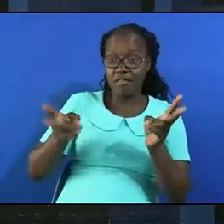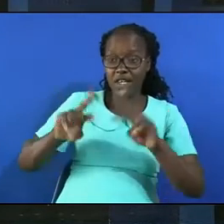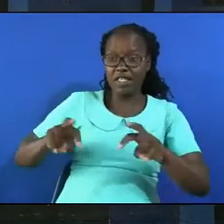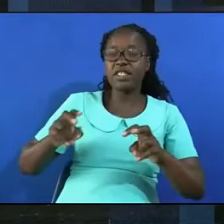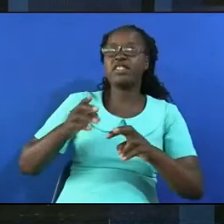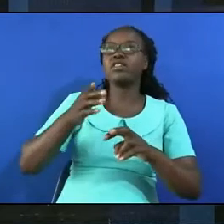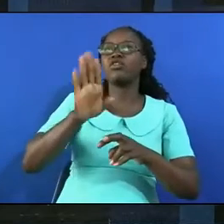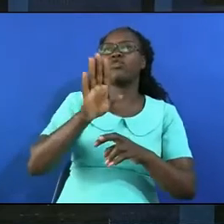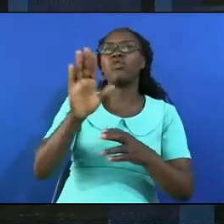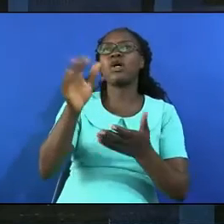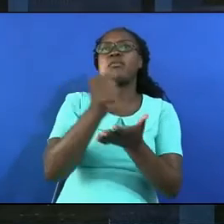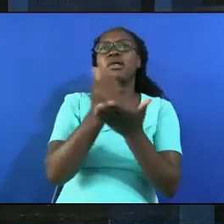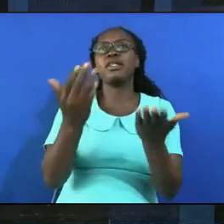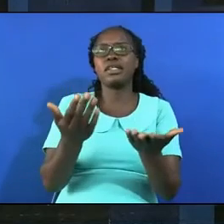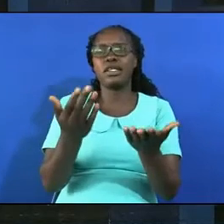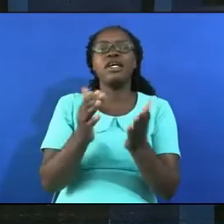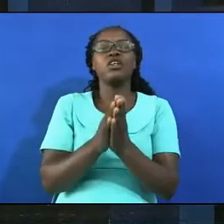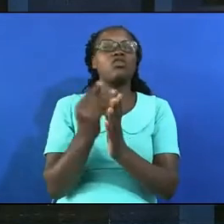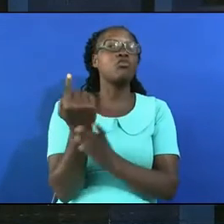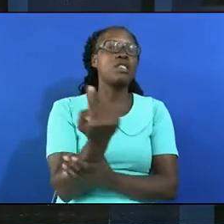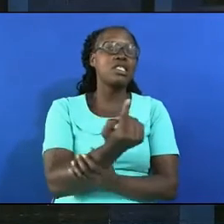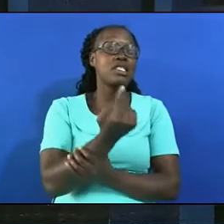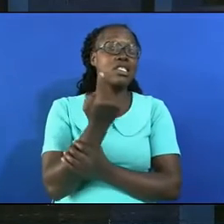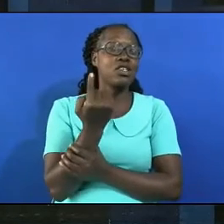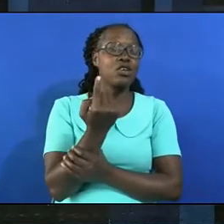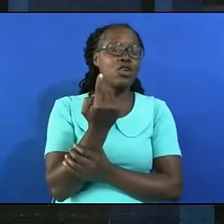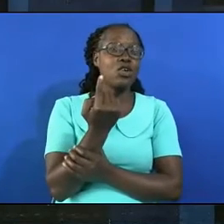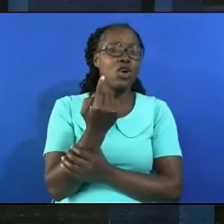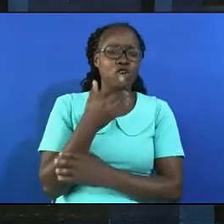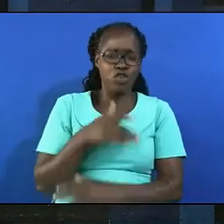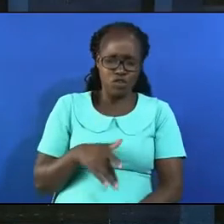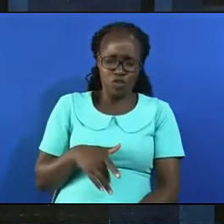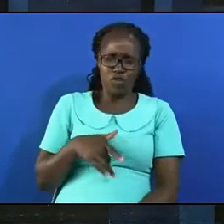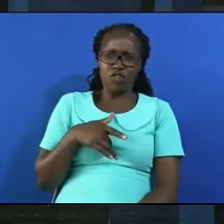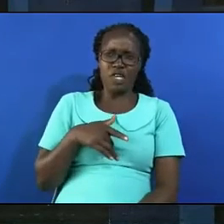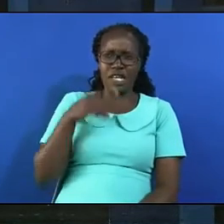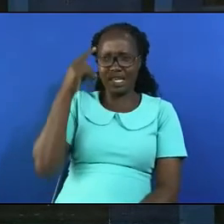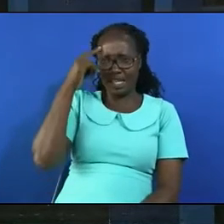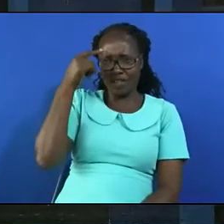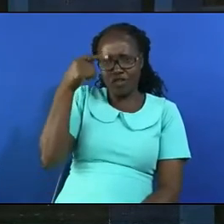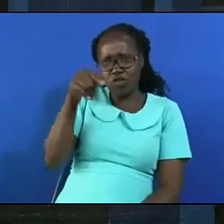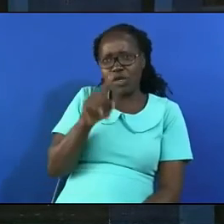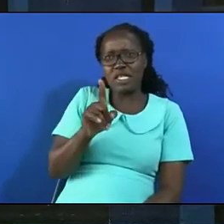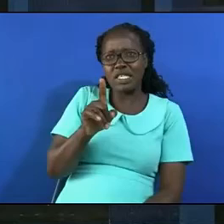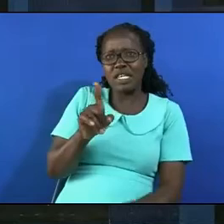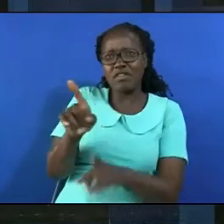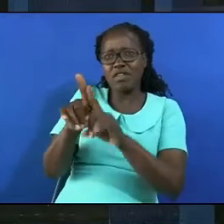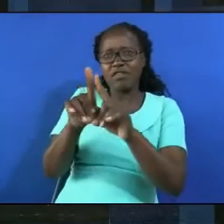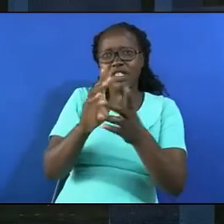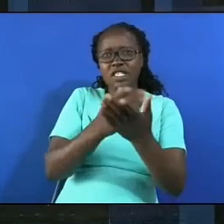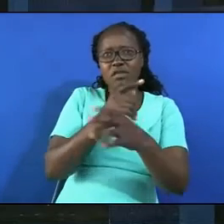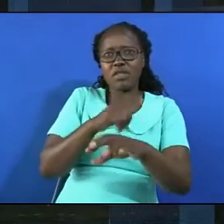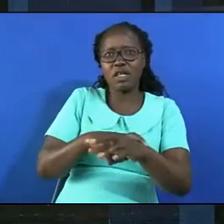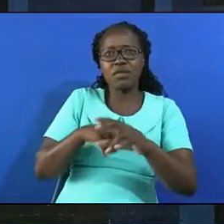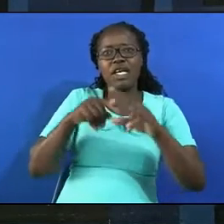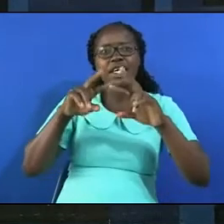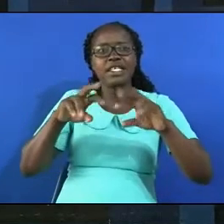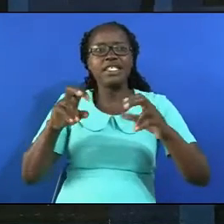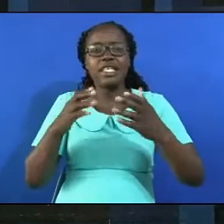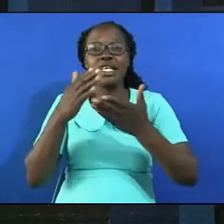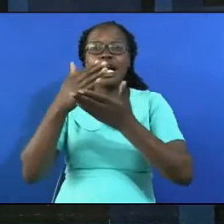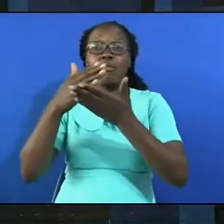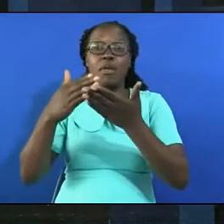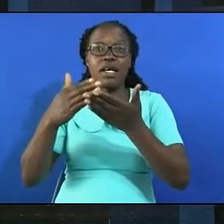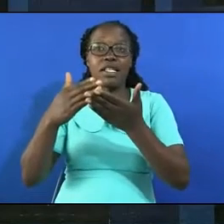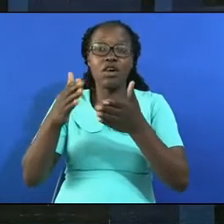amen. To be single is to think for yourself, even sometimes taking a